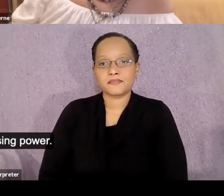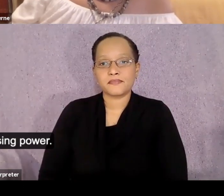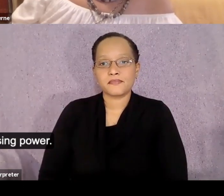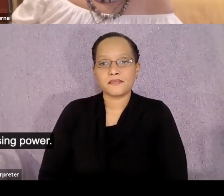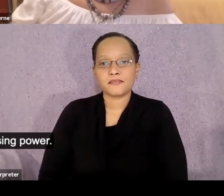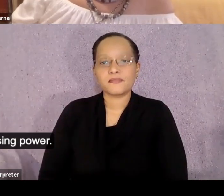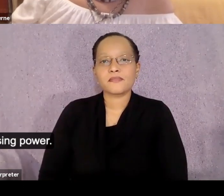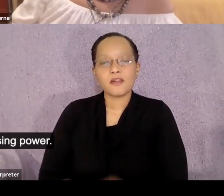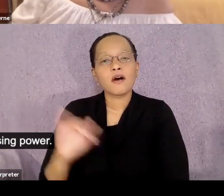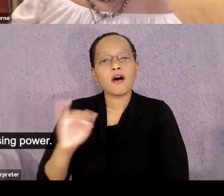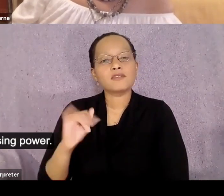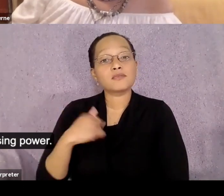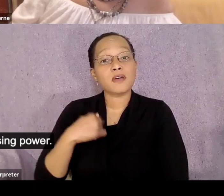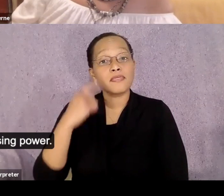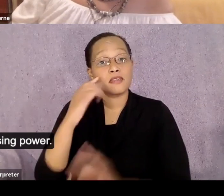dispersing power